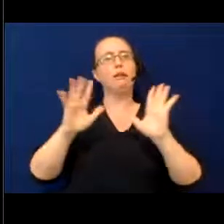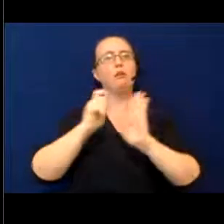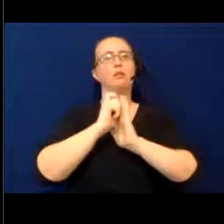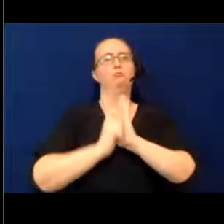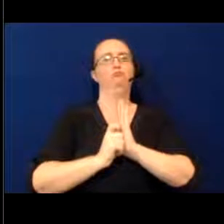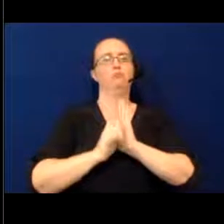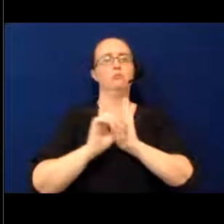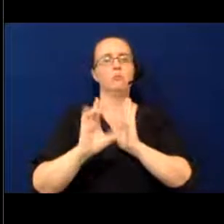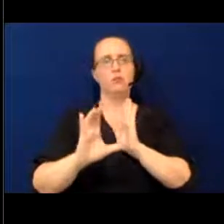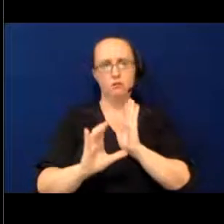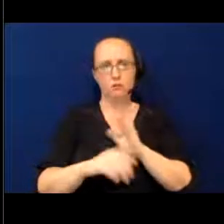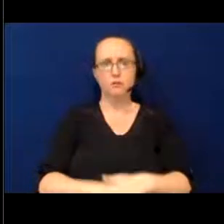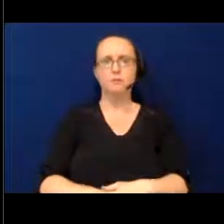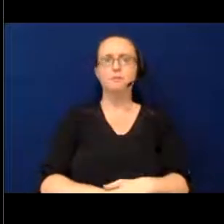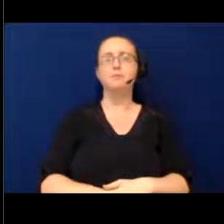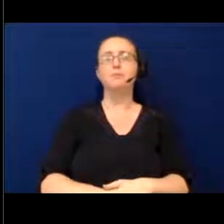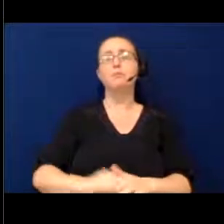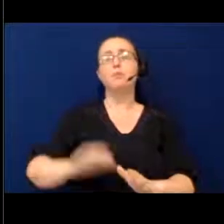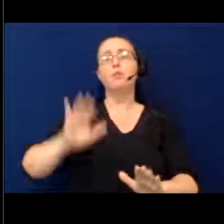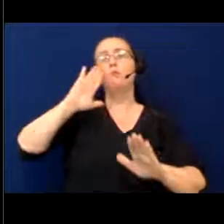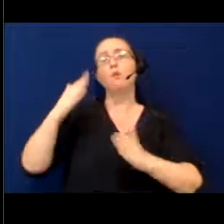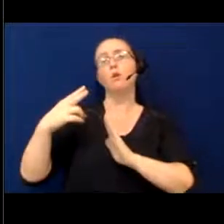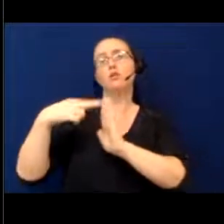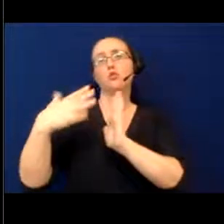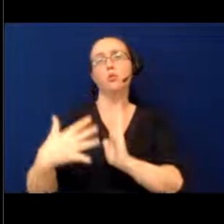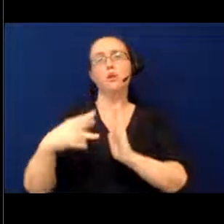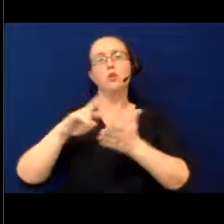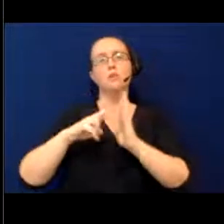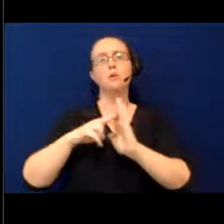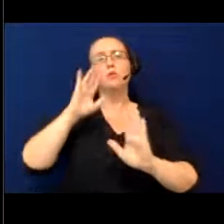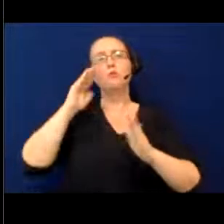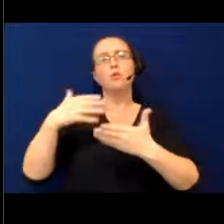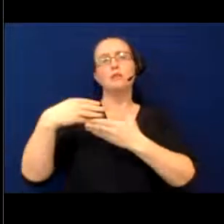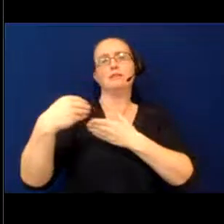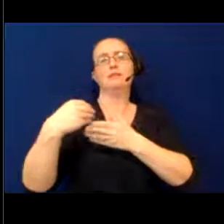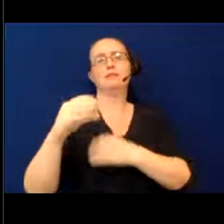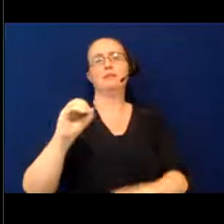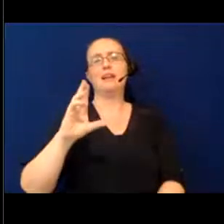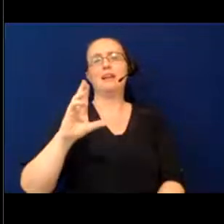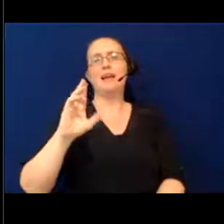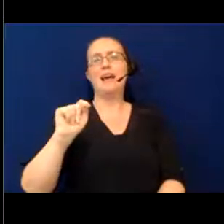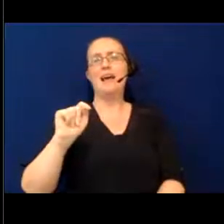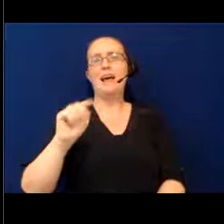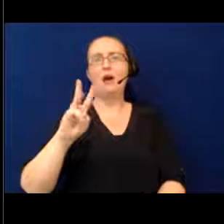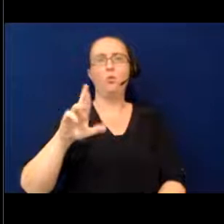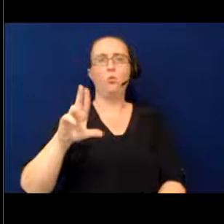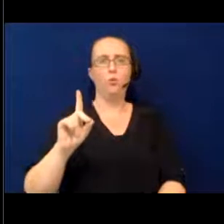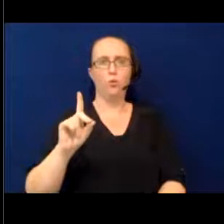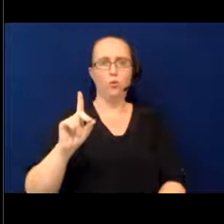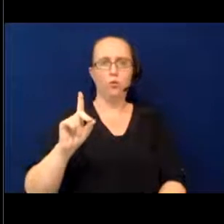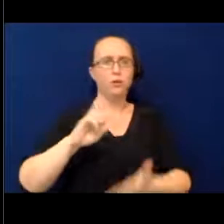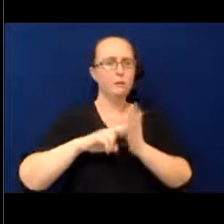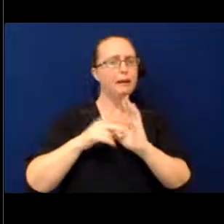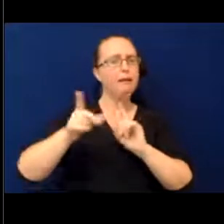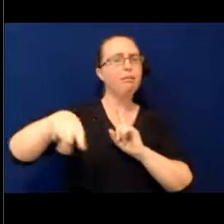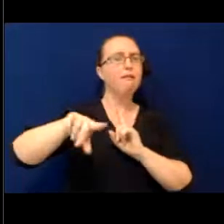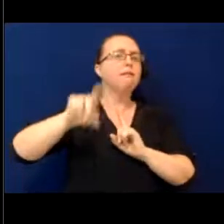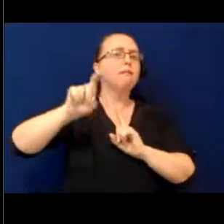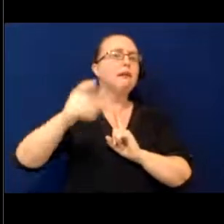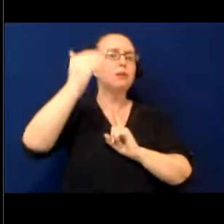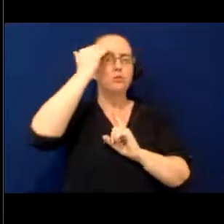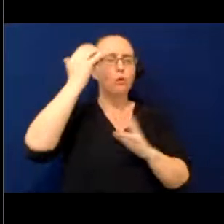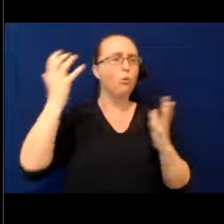we focus on the reader, it means we're focusing outward. We should ask ourselves, what does the audience need to know? Or how